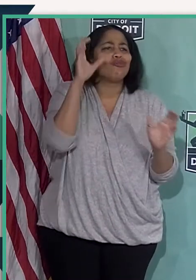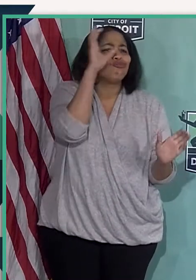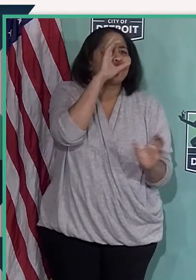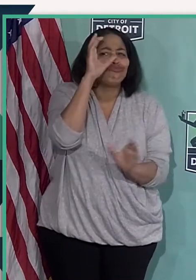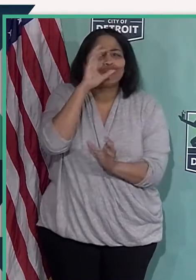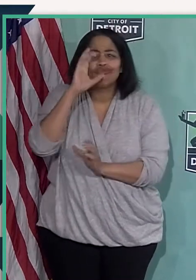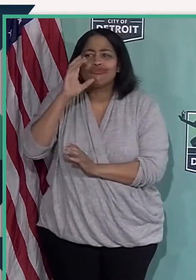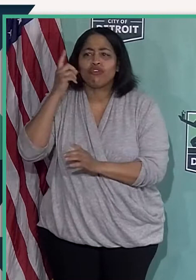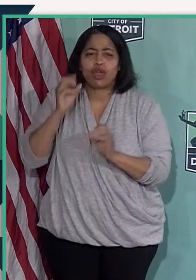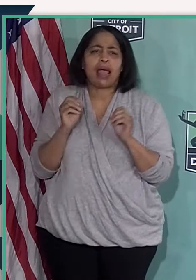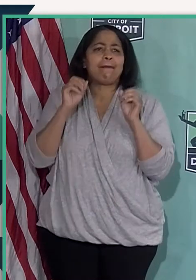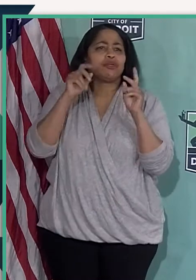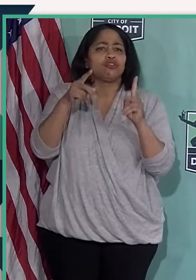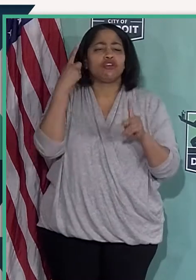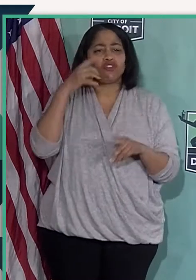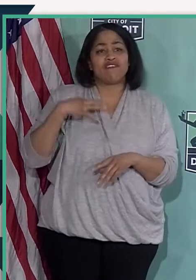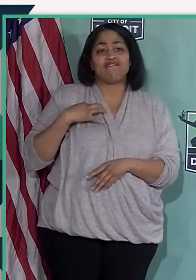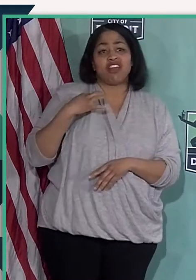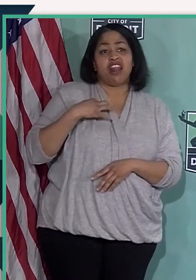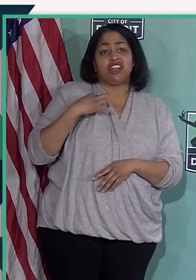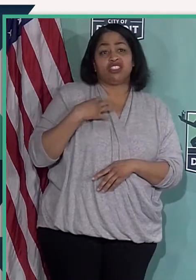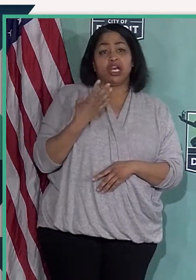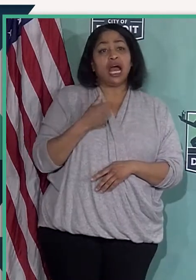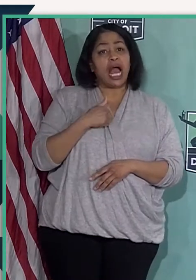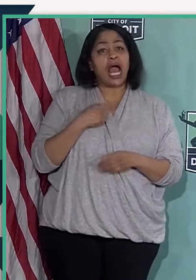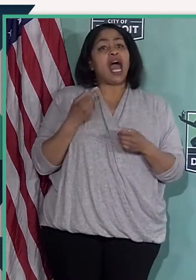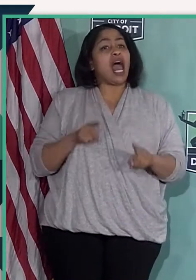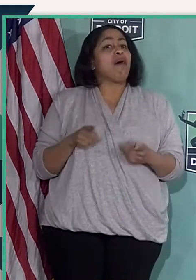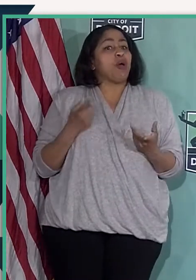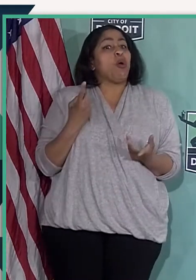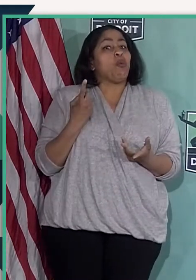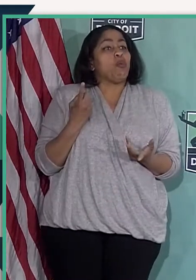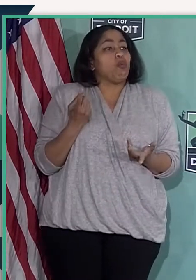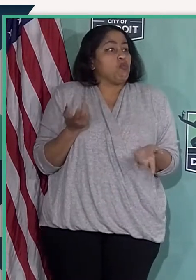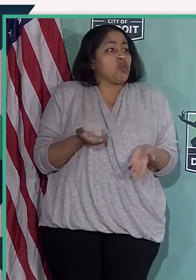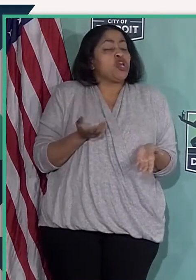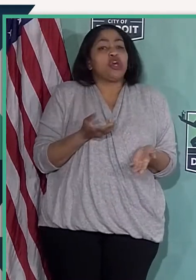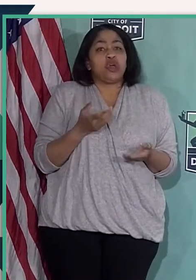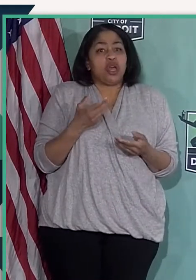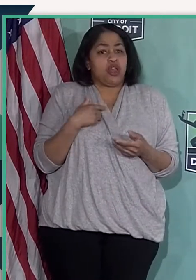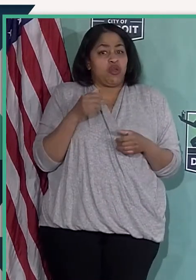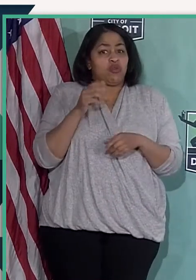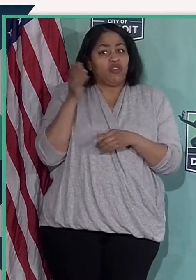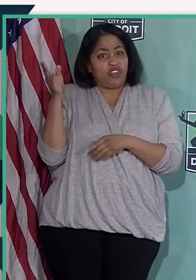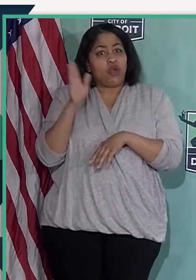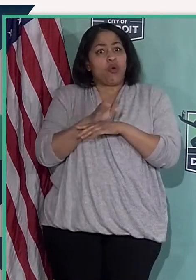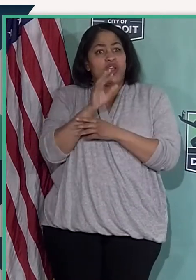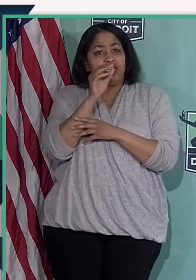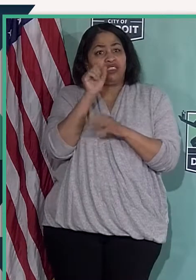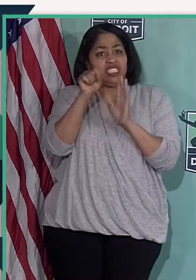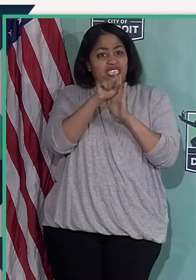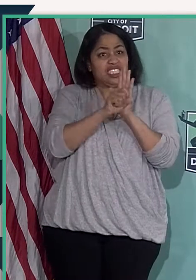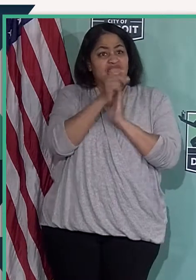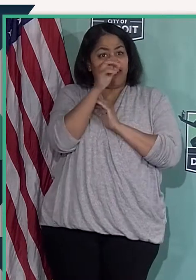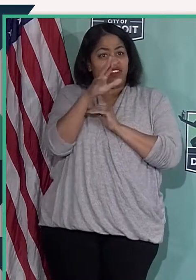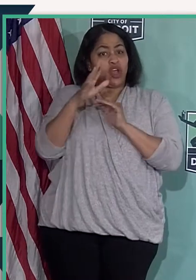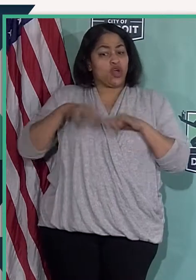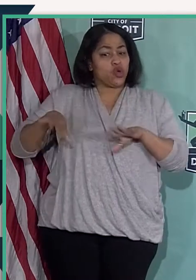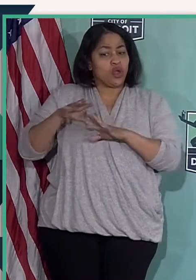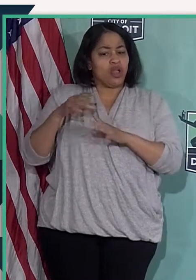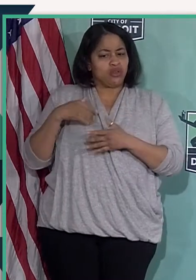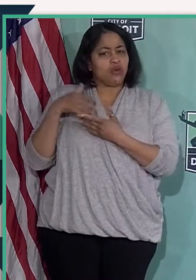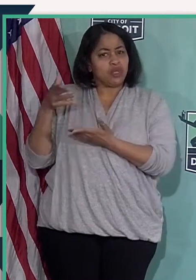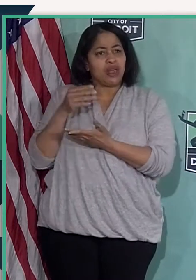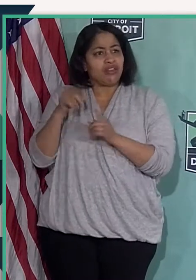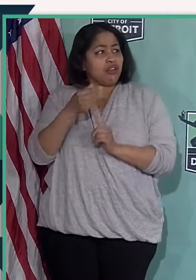to volunteer. And so I happened to be volunteering at the fairgrounds, and then I was called to volunteer in the